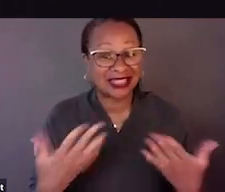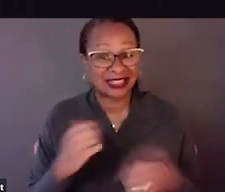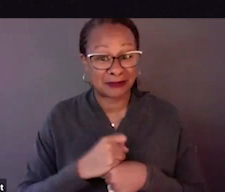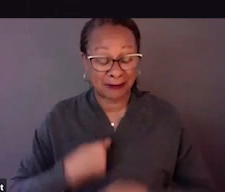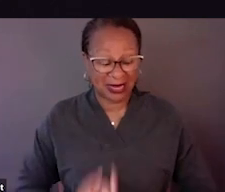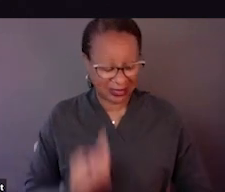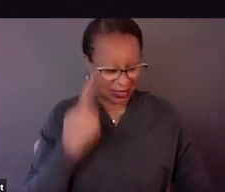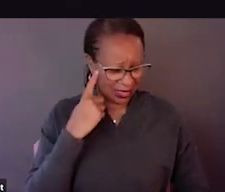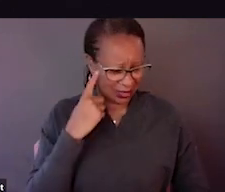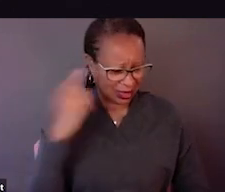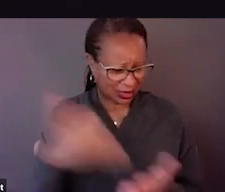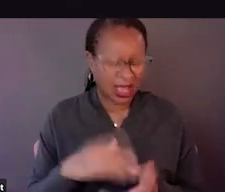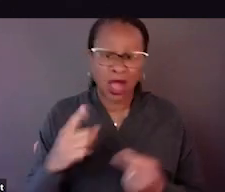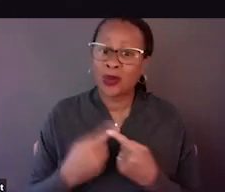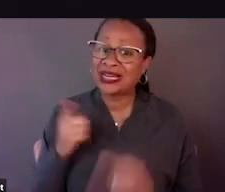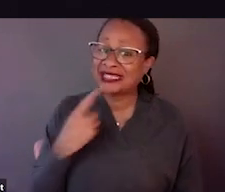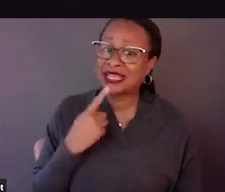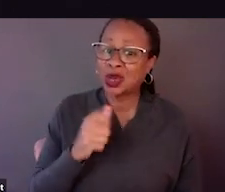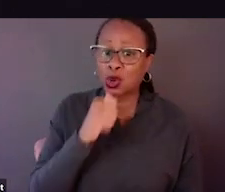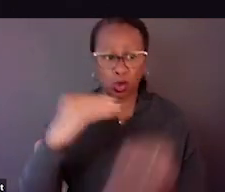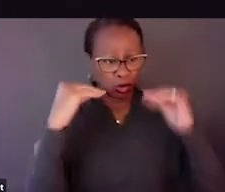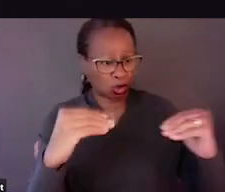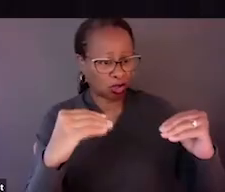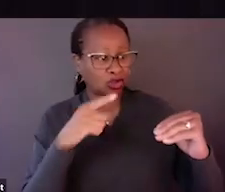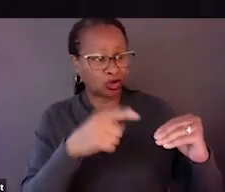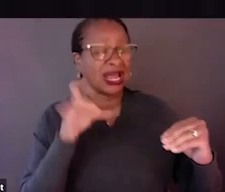sit up and think. When he said, who taught you to hate the color of